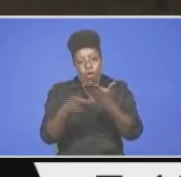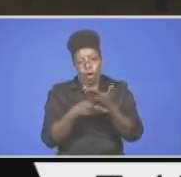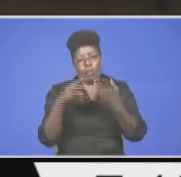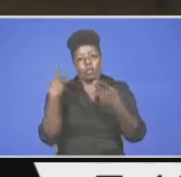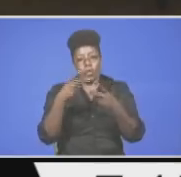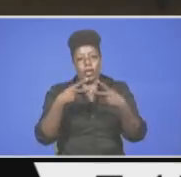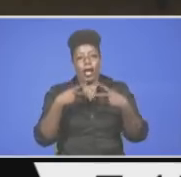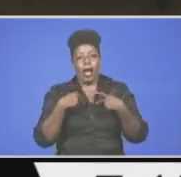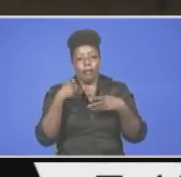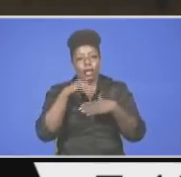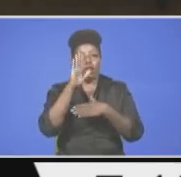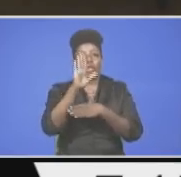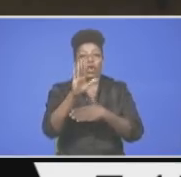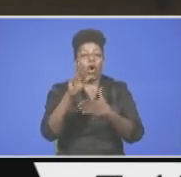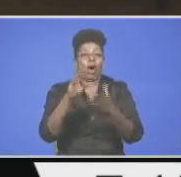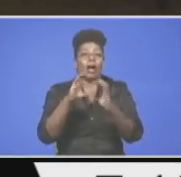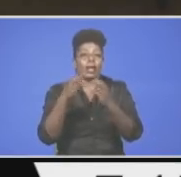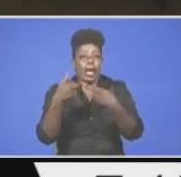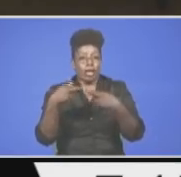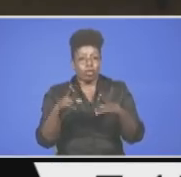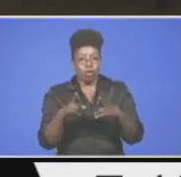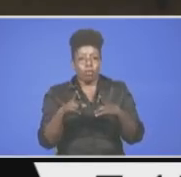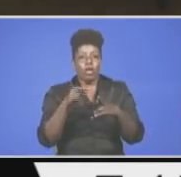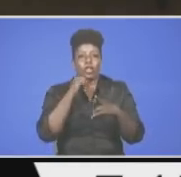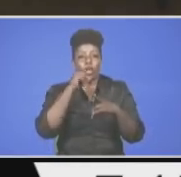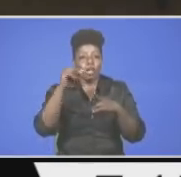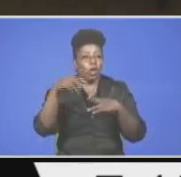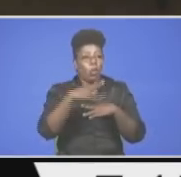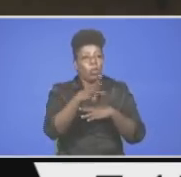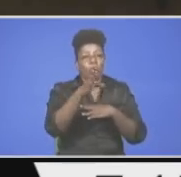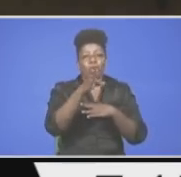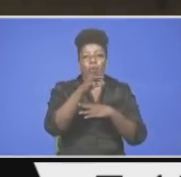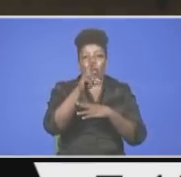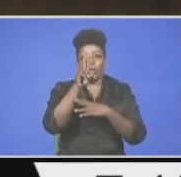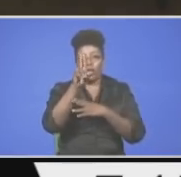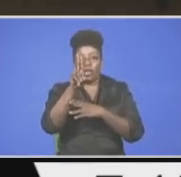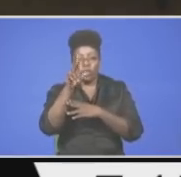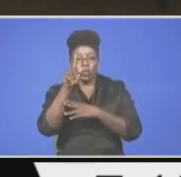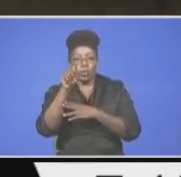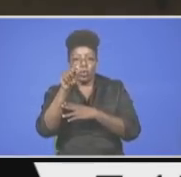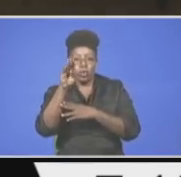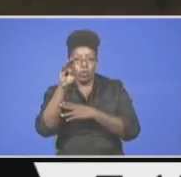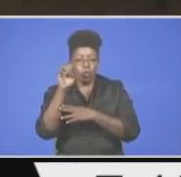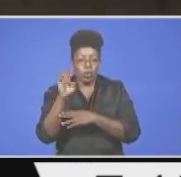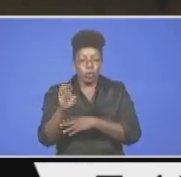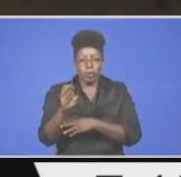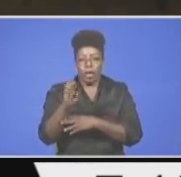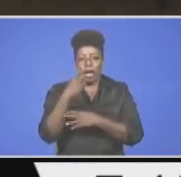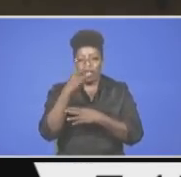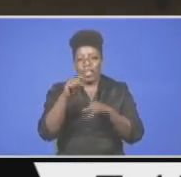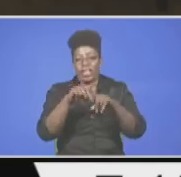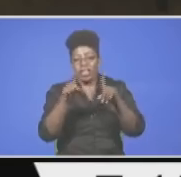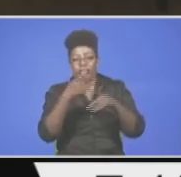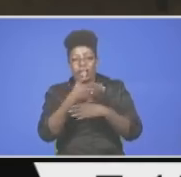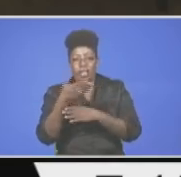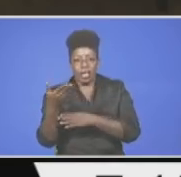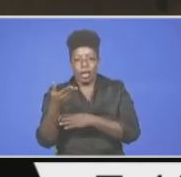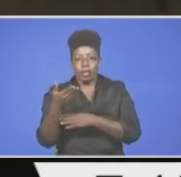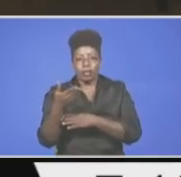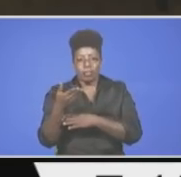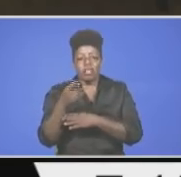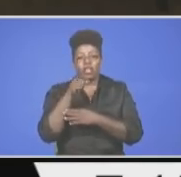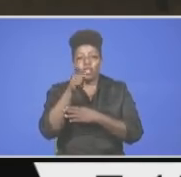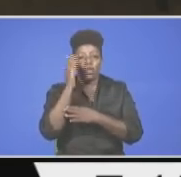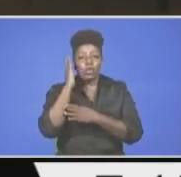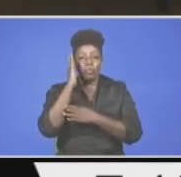your respective class. That's it. You're not going to be floating through YouTube and looking at other things. No. You're going to be where we want you to